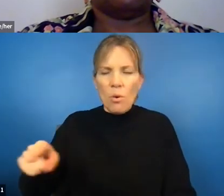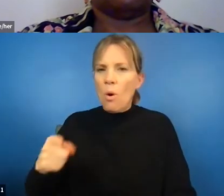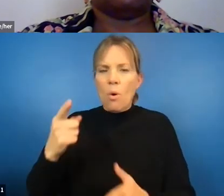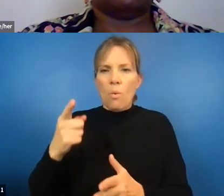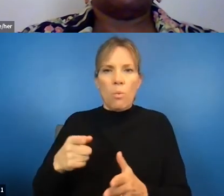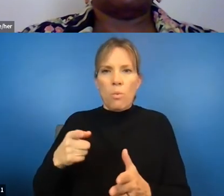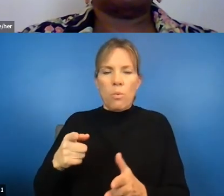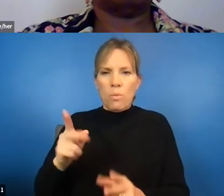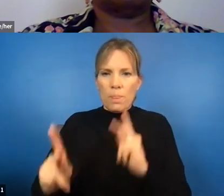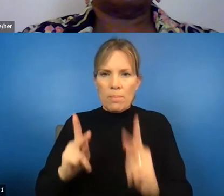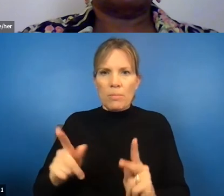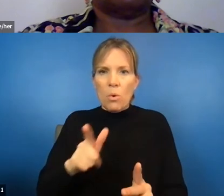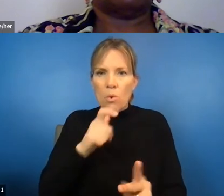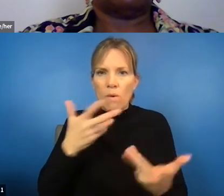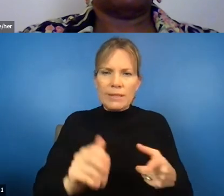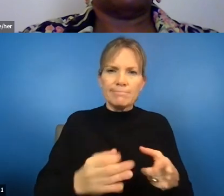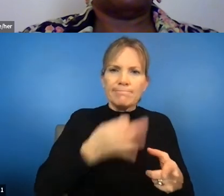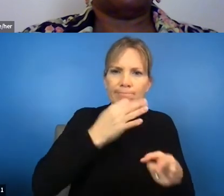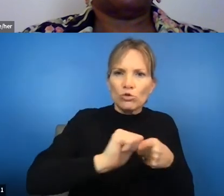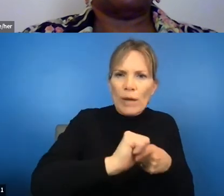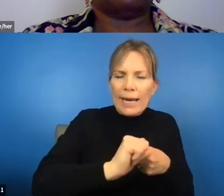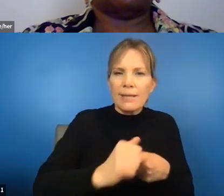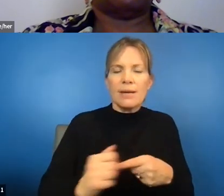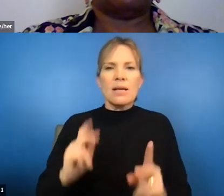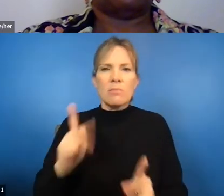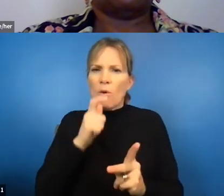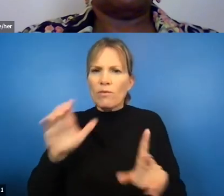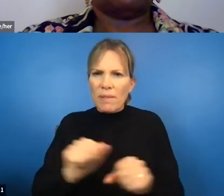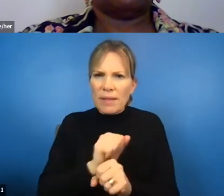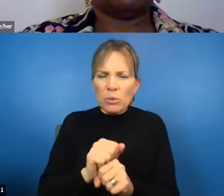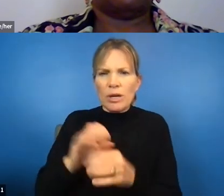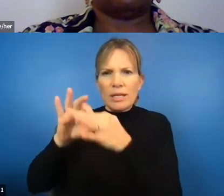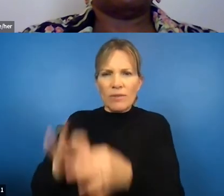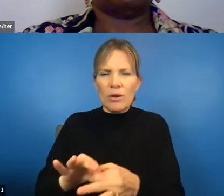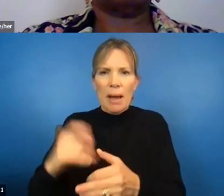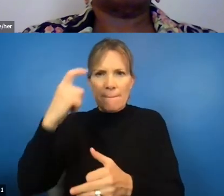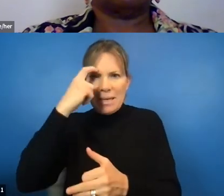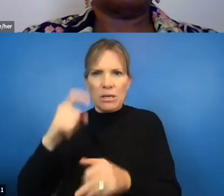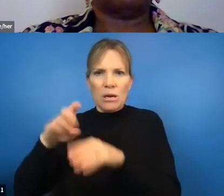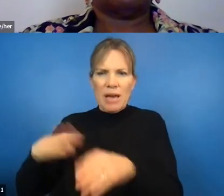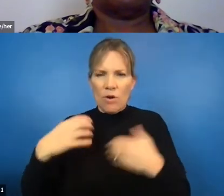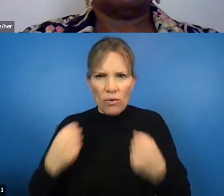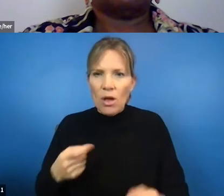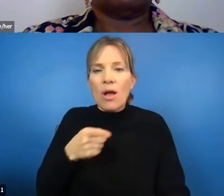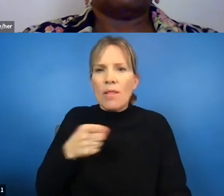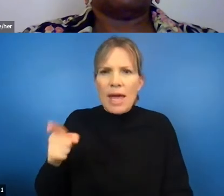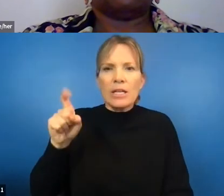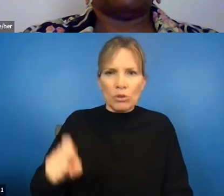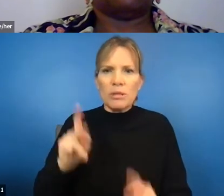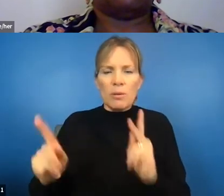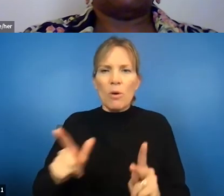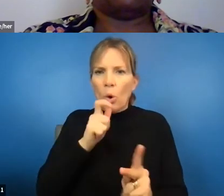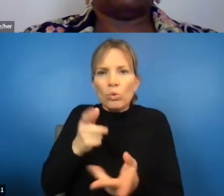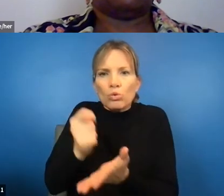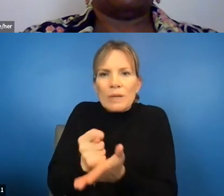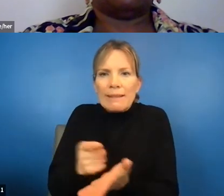the people who are trained, people who've done the work in terms of mental and behavioral health should be the people who treat